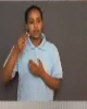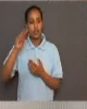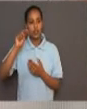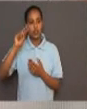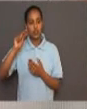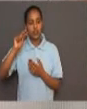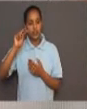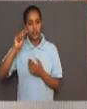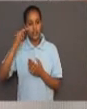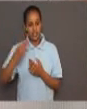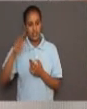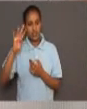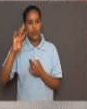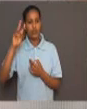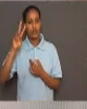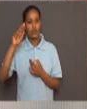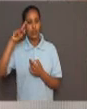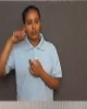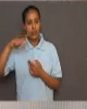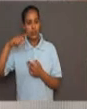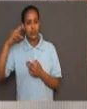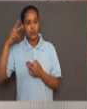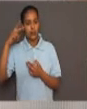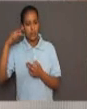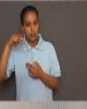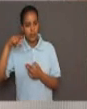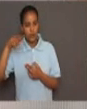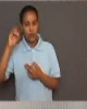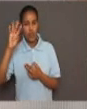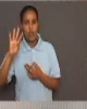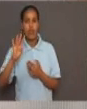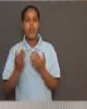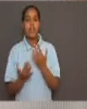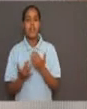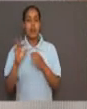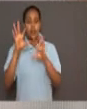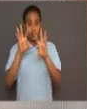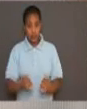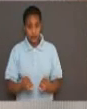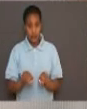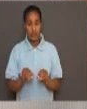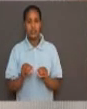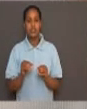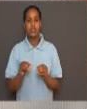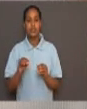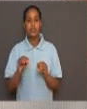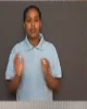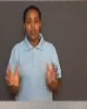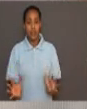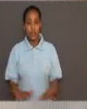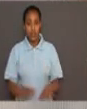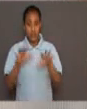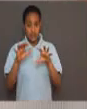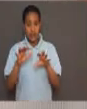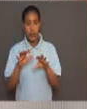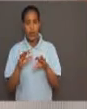monohydrogen phosphate can be used as fire retardant and as a yeast nutrient in